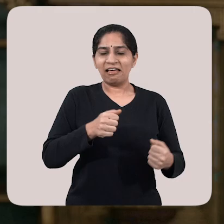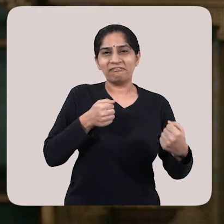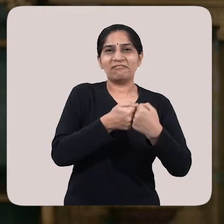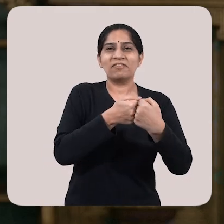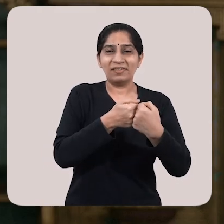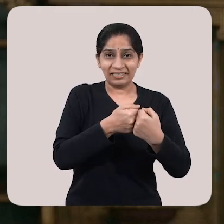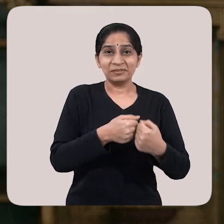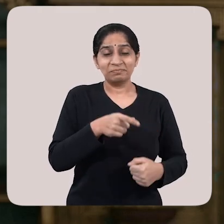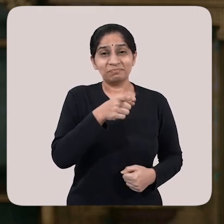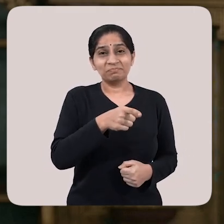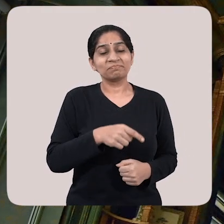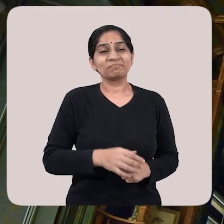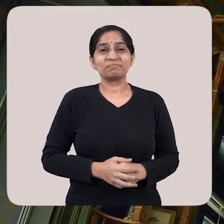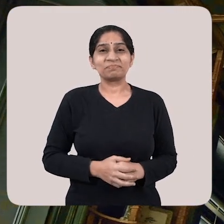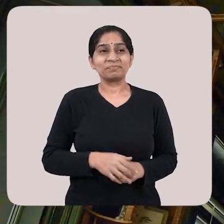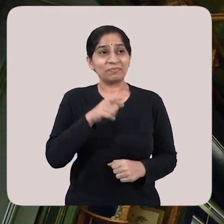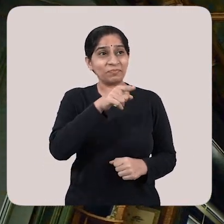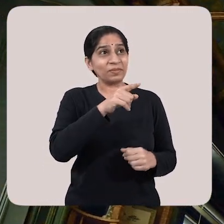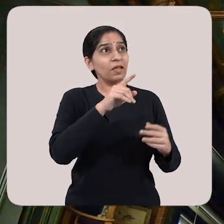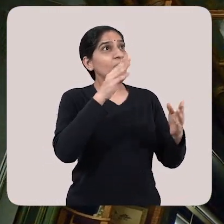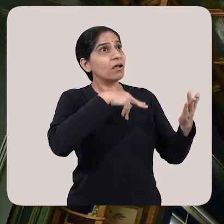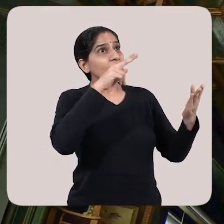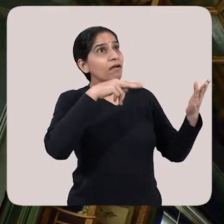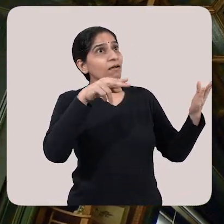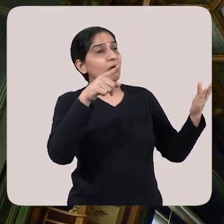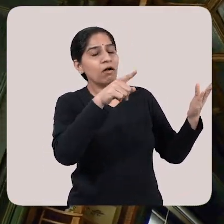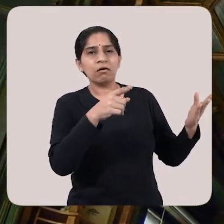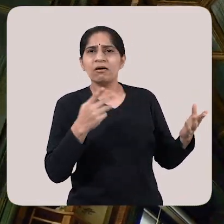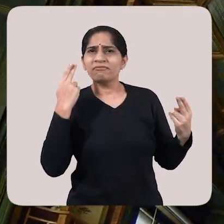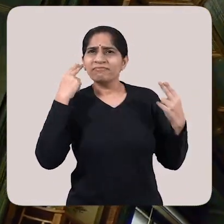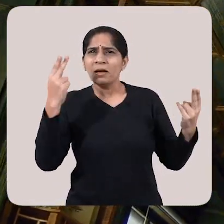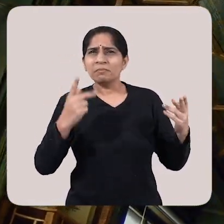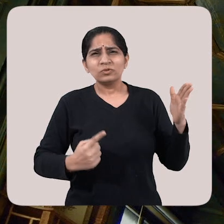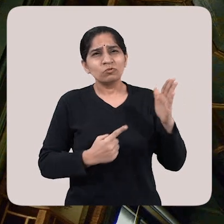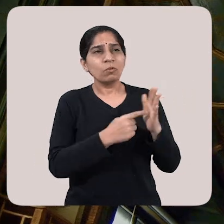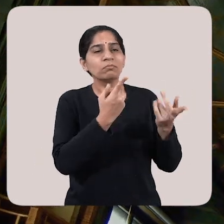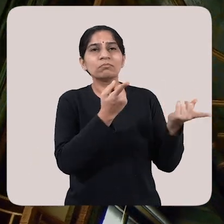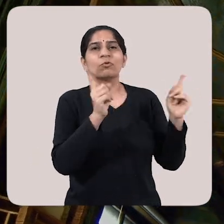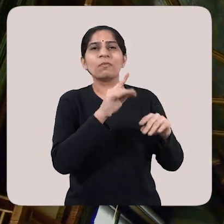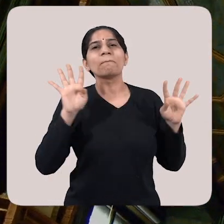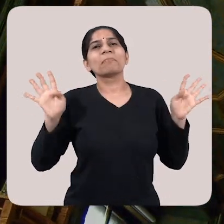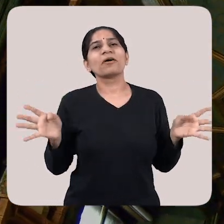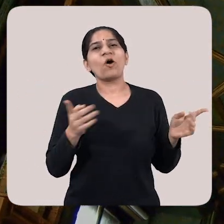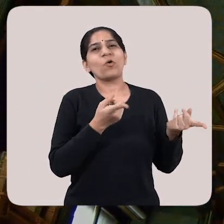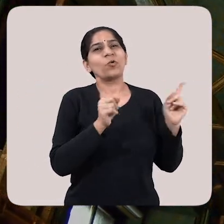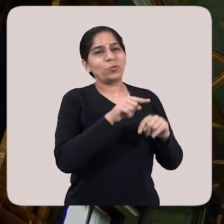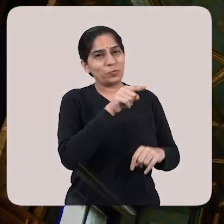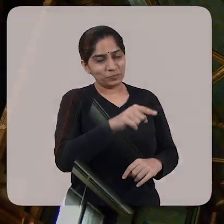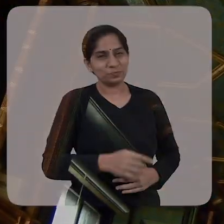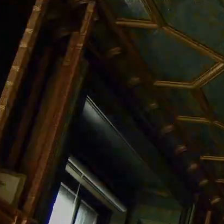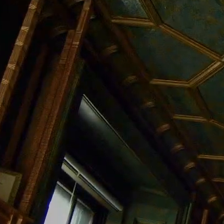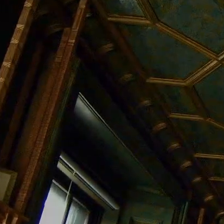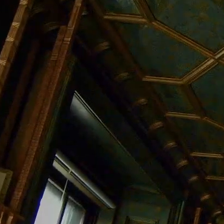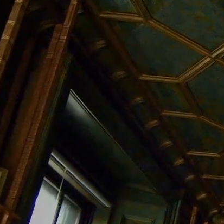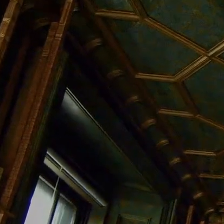for James McNeill Whistler, the artist and designer of one of the era's best known and luxuriously decorated interiors, the Peacock